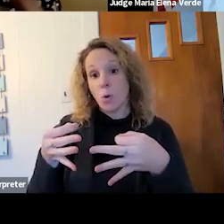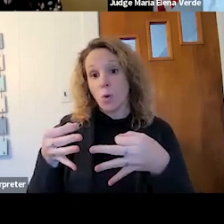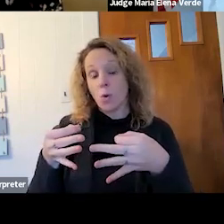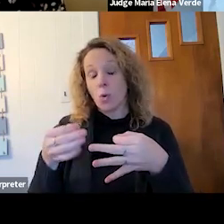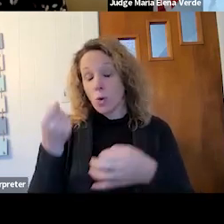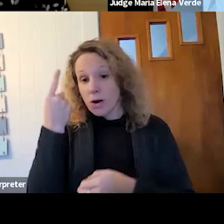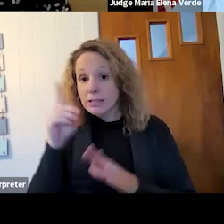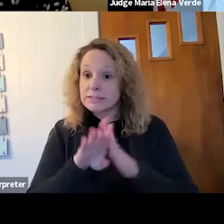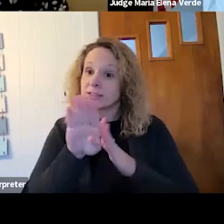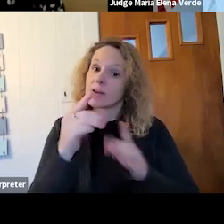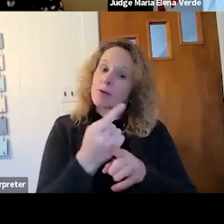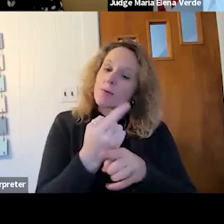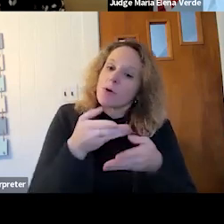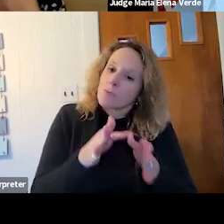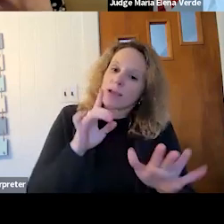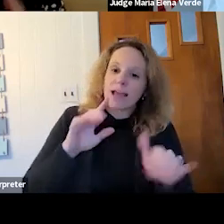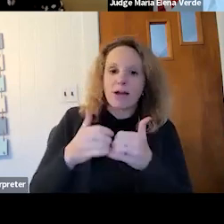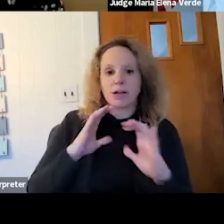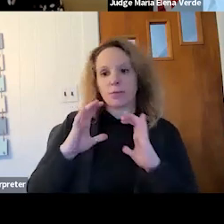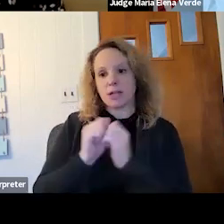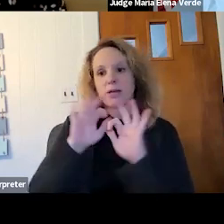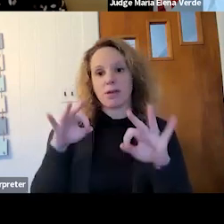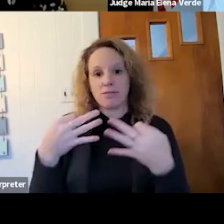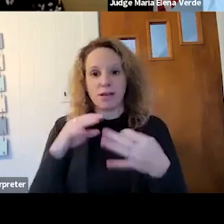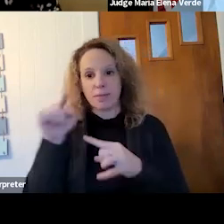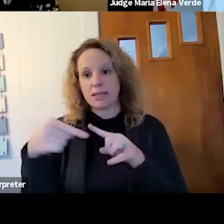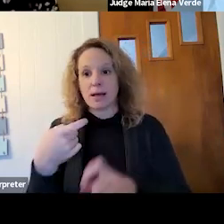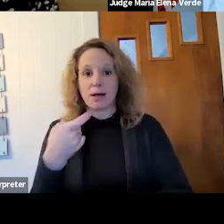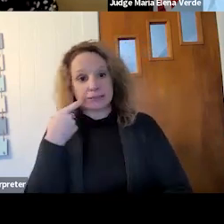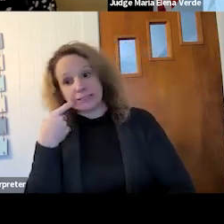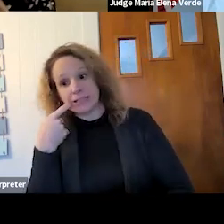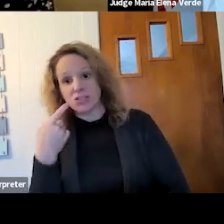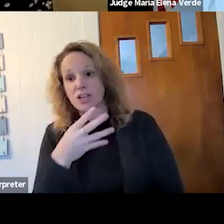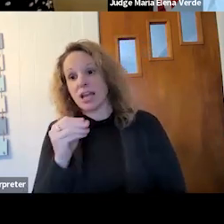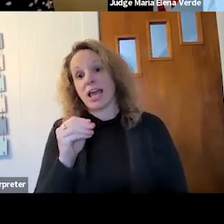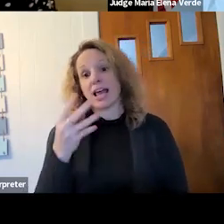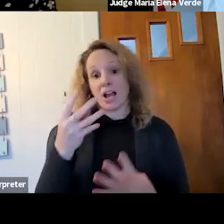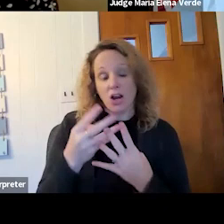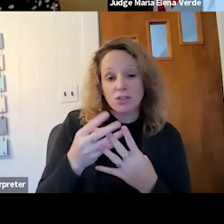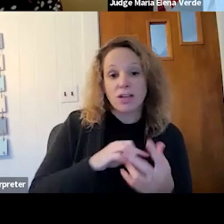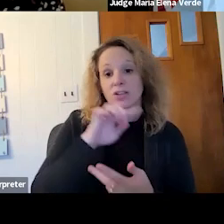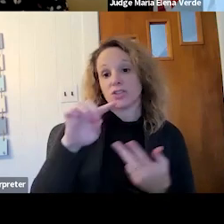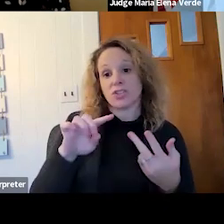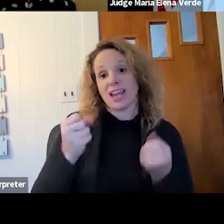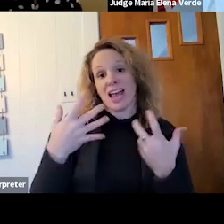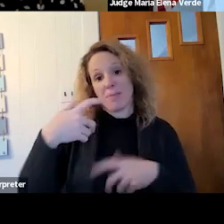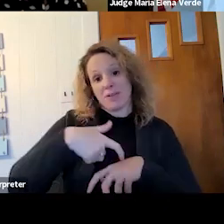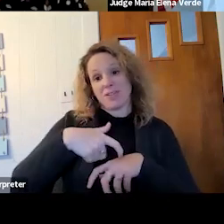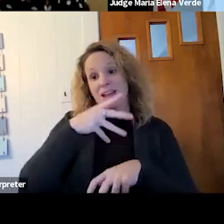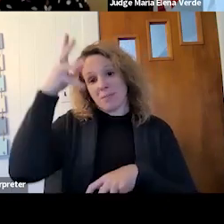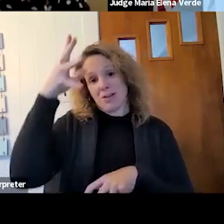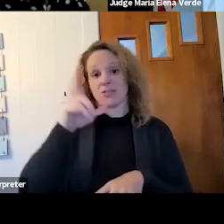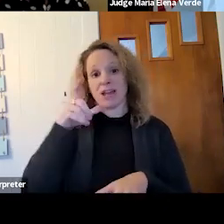developmentally appropriate ways to communicate with families about addiction, incarceration, and time parents spend away from the home.